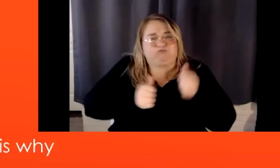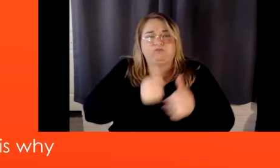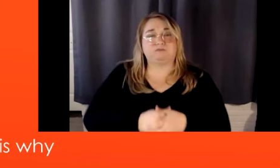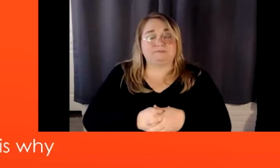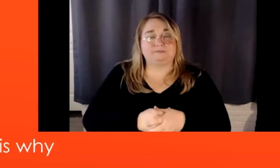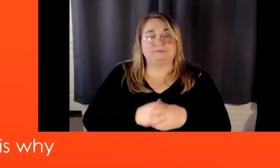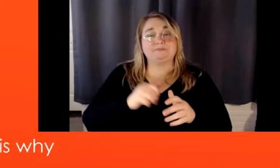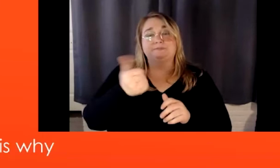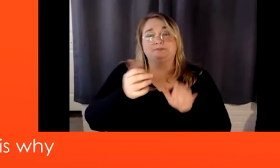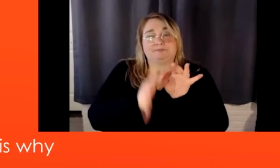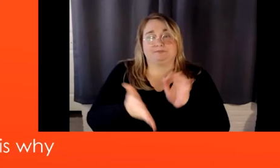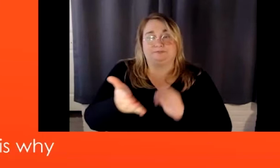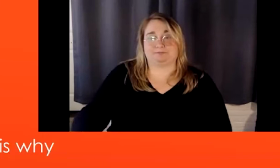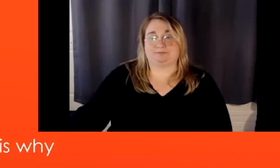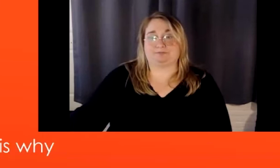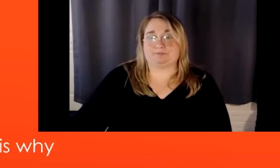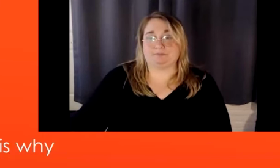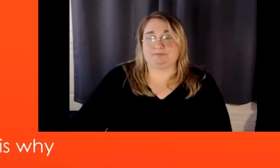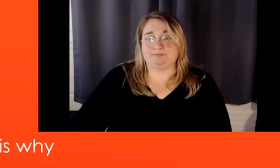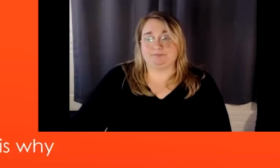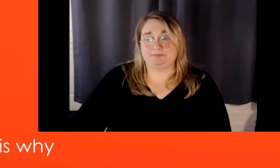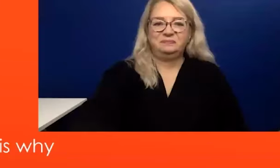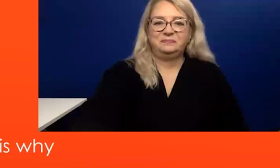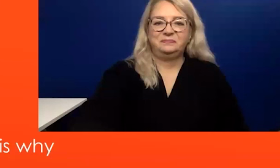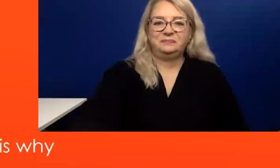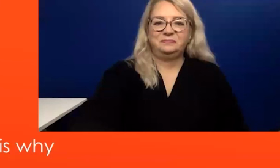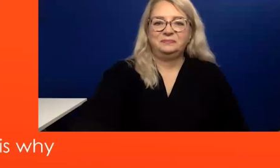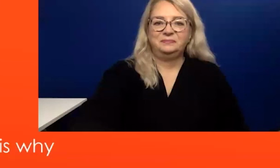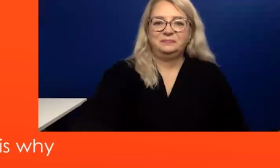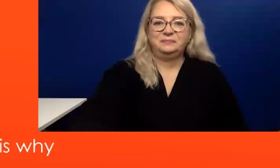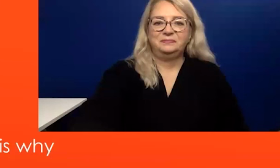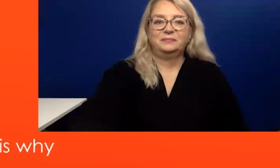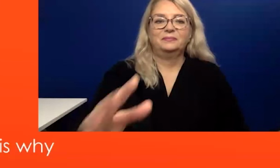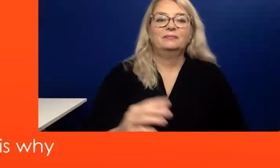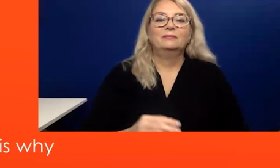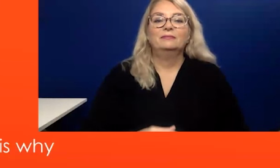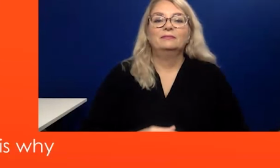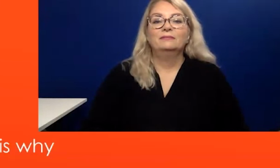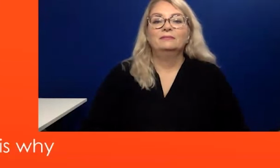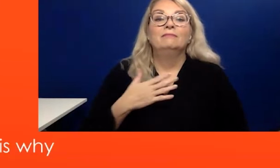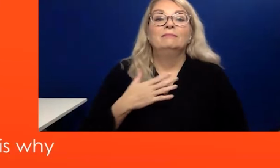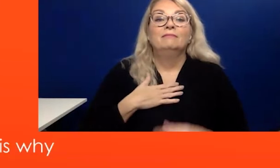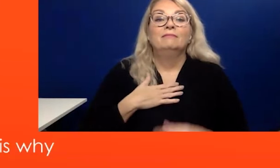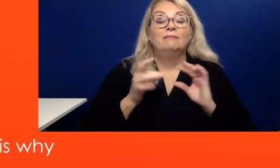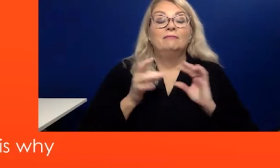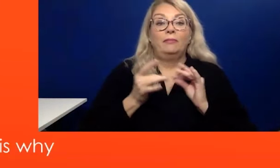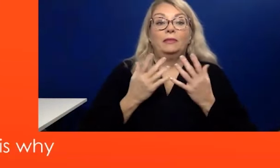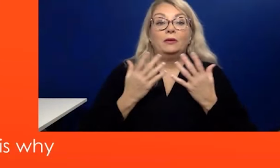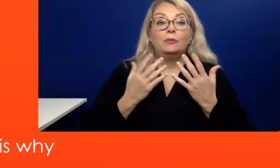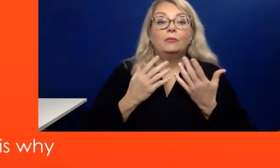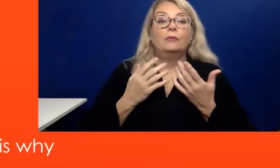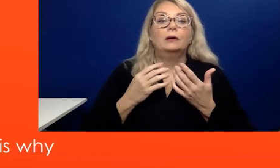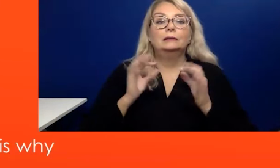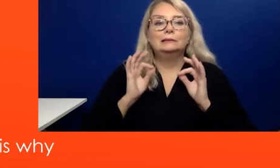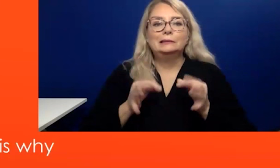So my commentary for that quote: CBE curriculum allows the adult learner to choose whether skills must be established, improved,